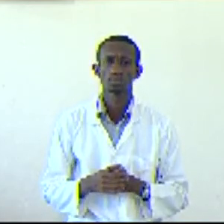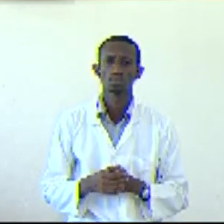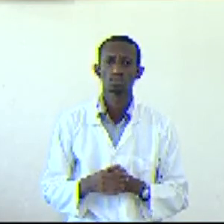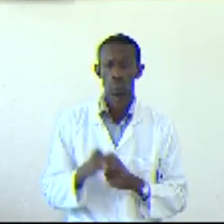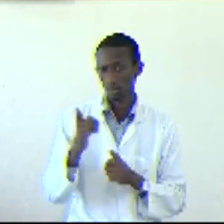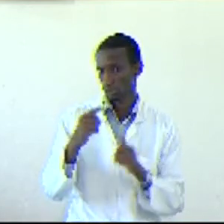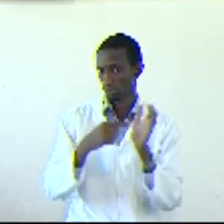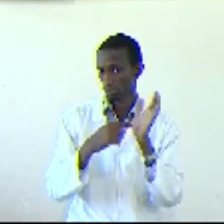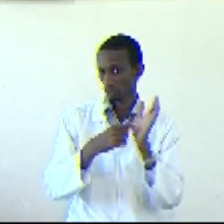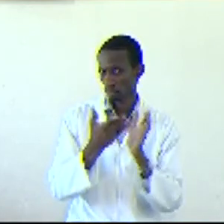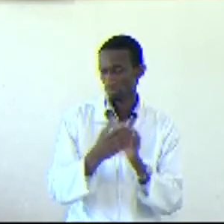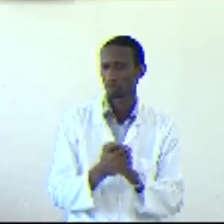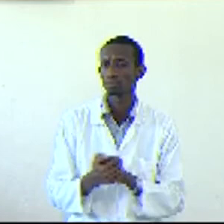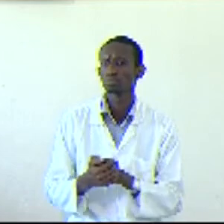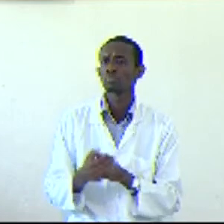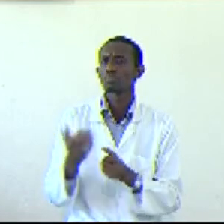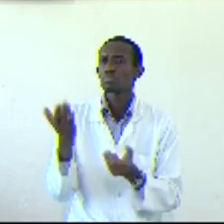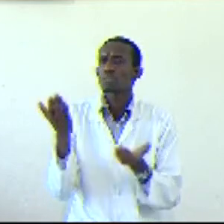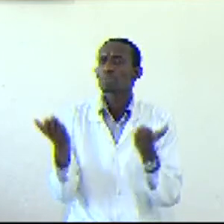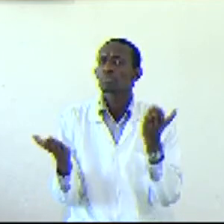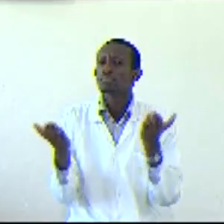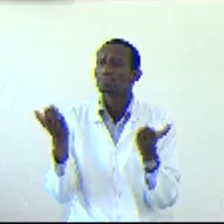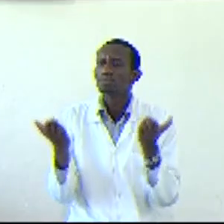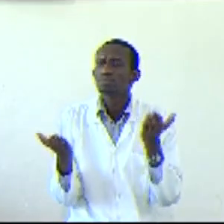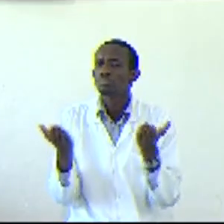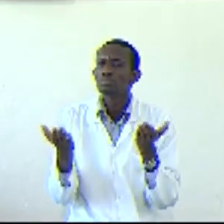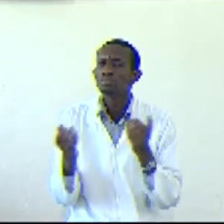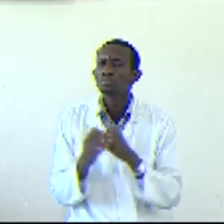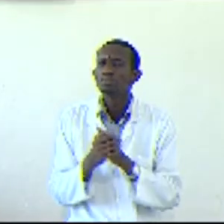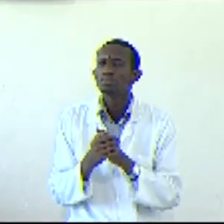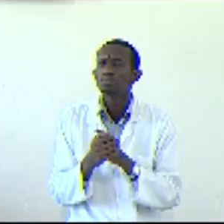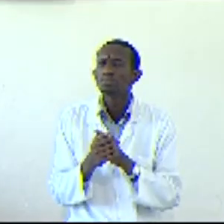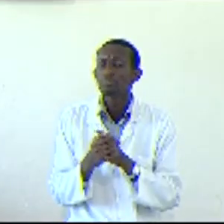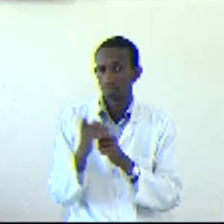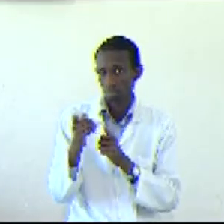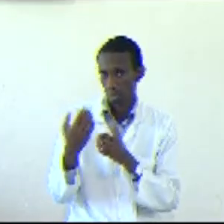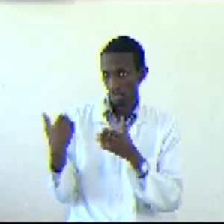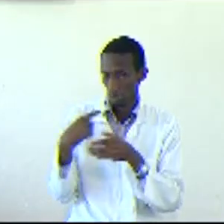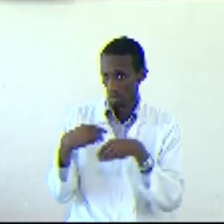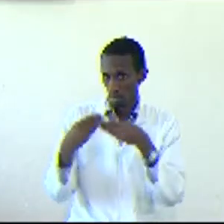here we have the mass M1. We identify like this. So given